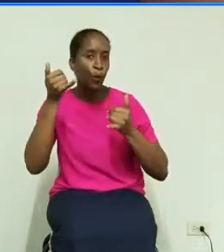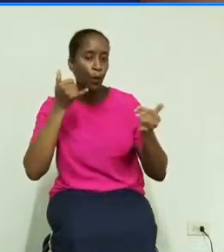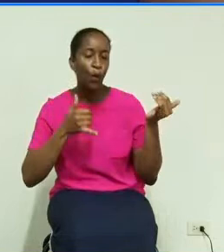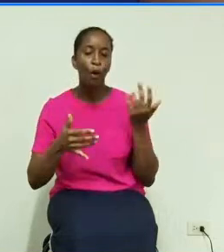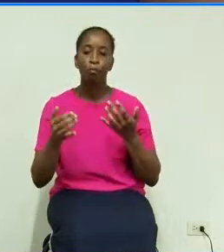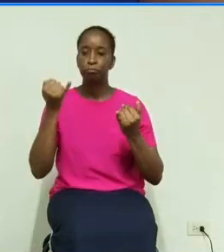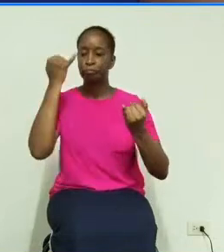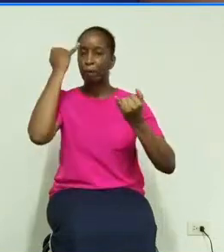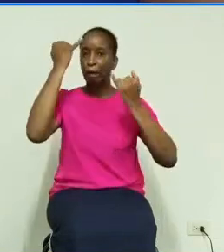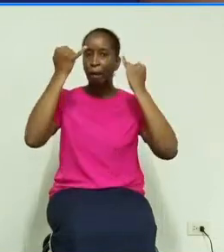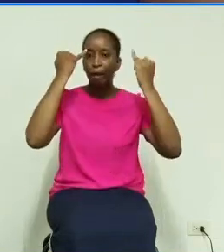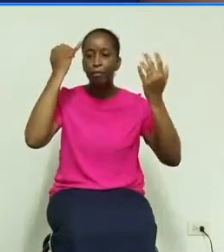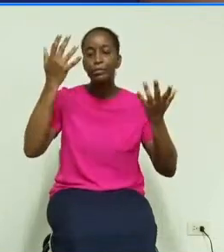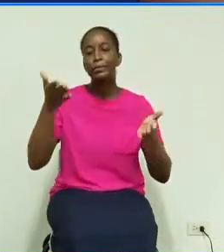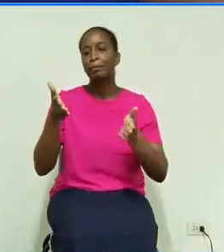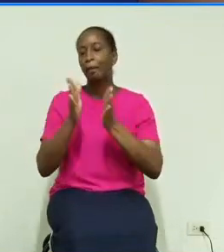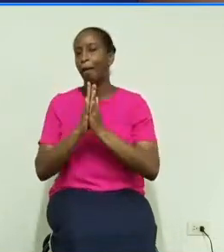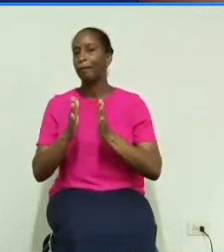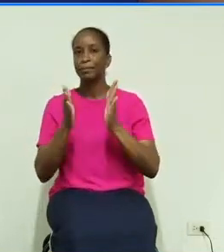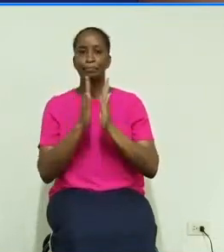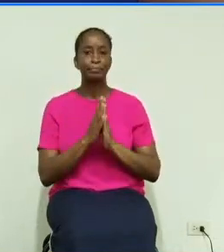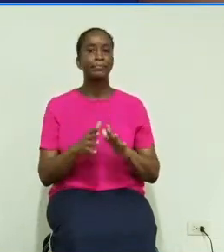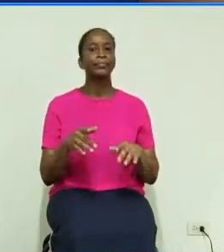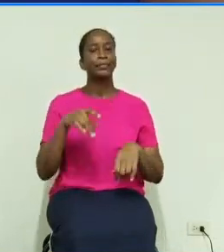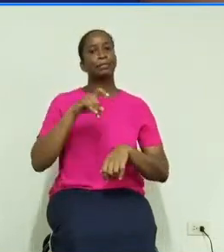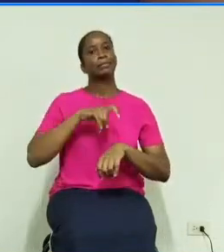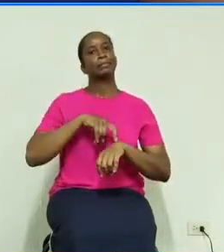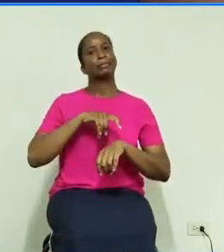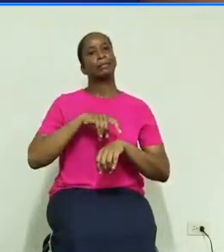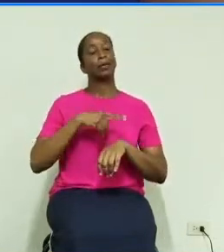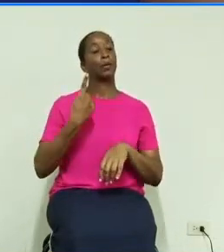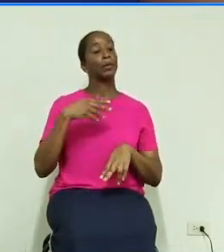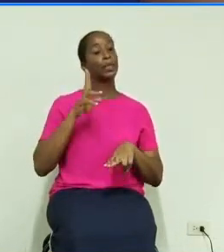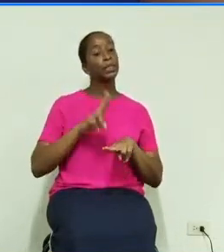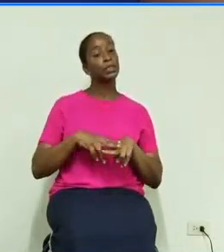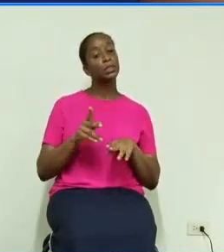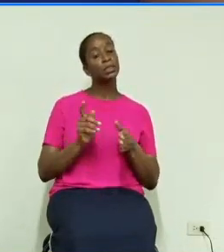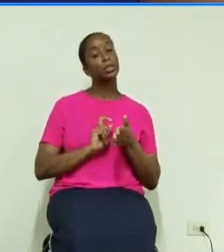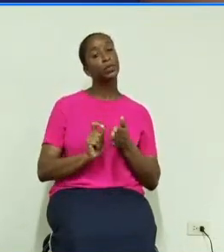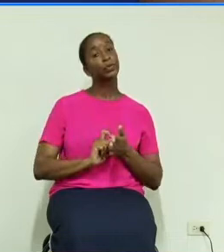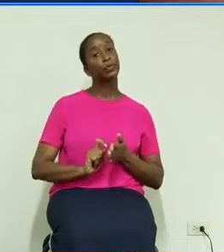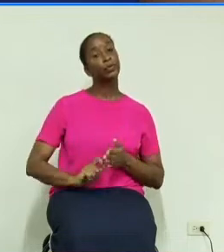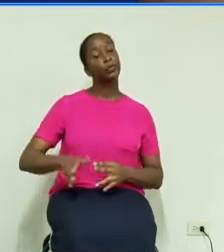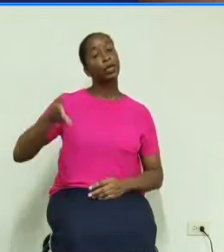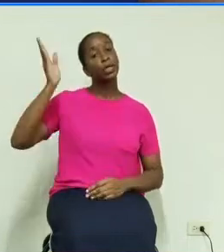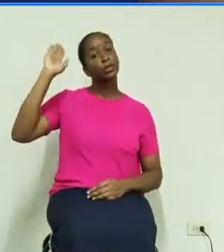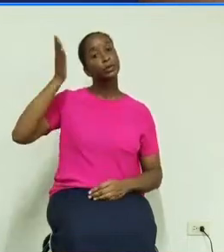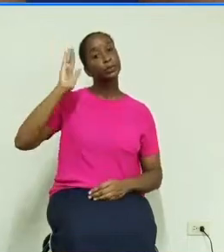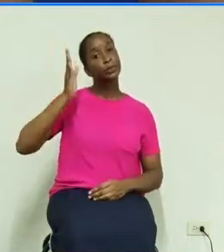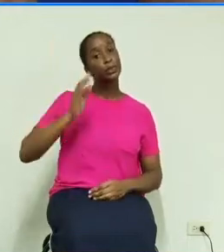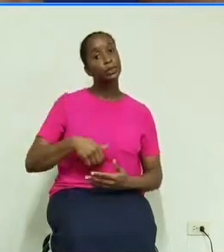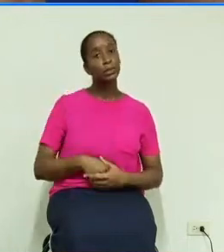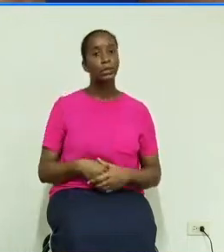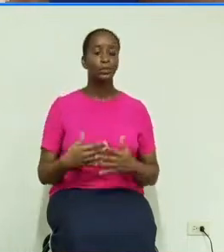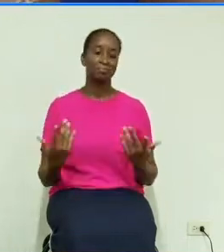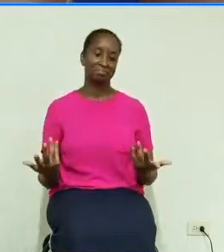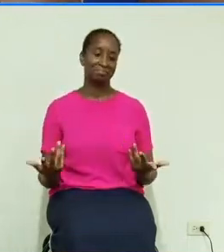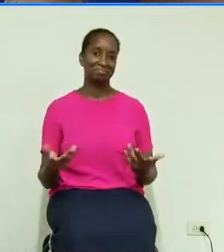That takes up your time. It's not just speeches that we say, no, right, because unless they stand in orders of change, we're not supposed to read